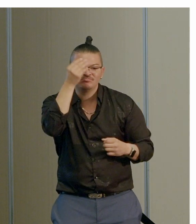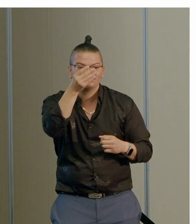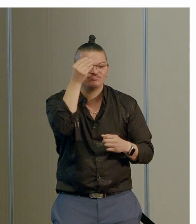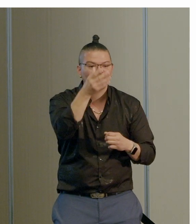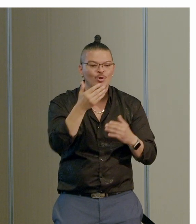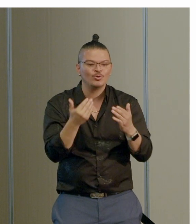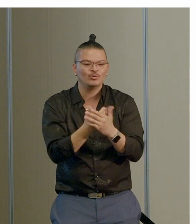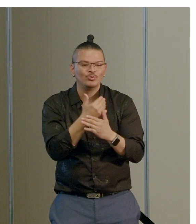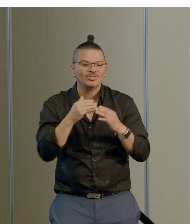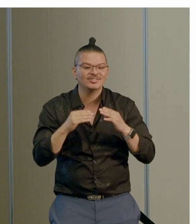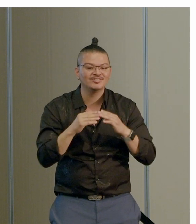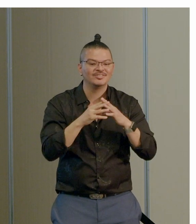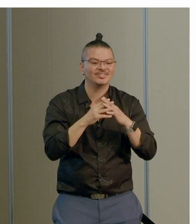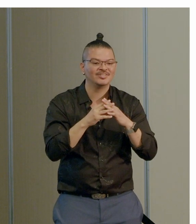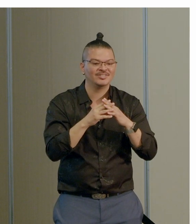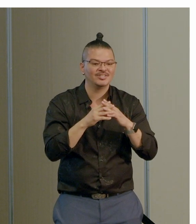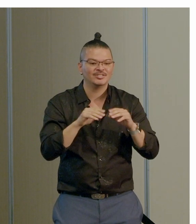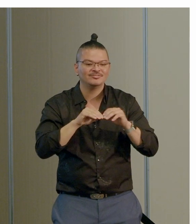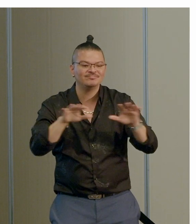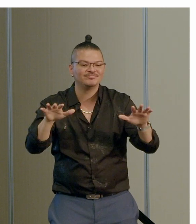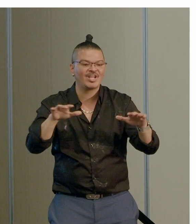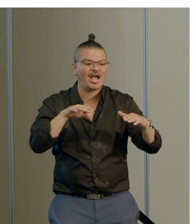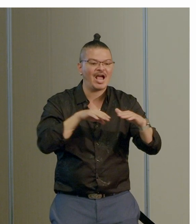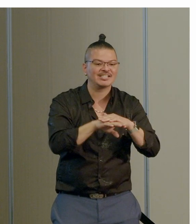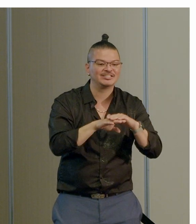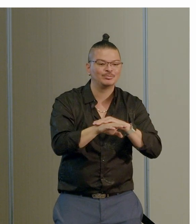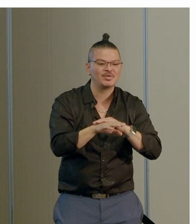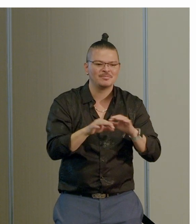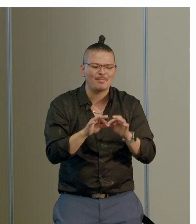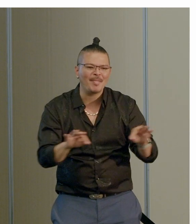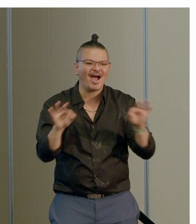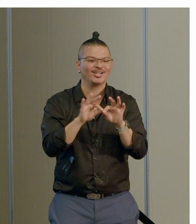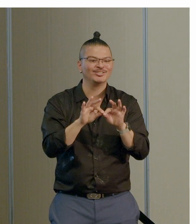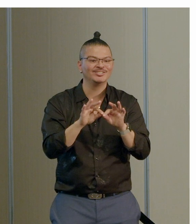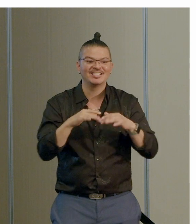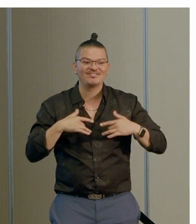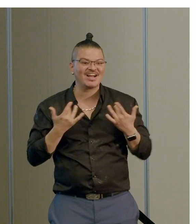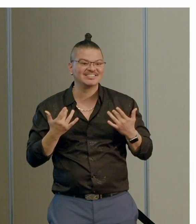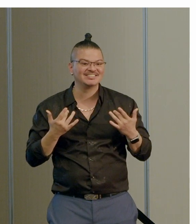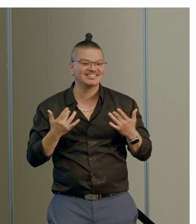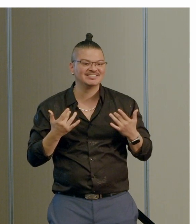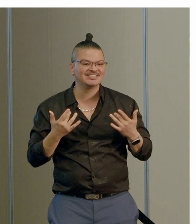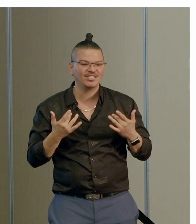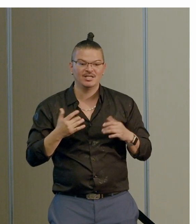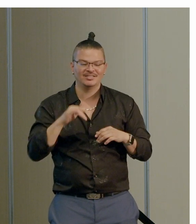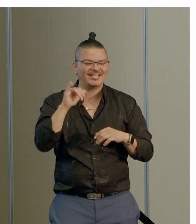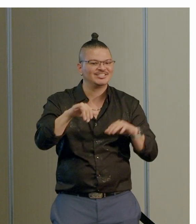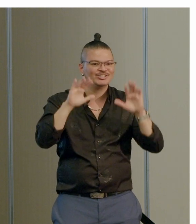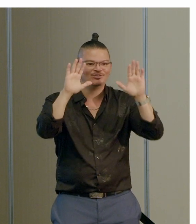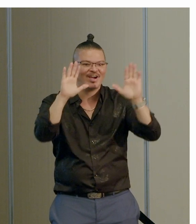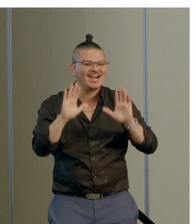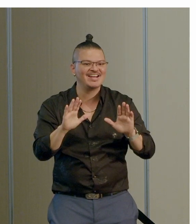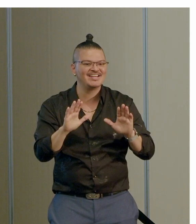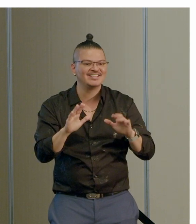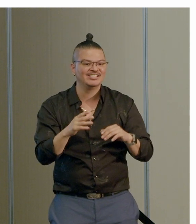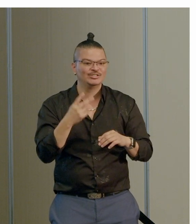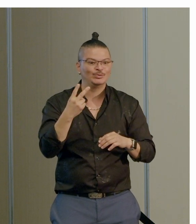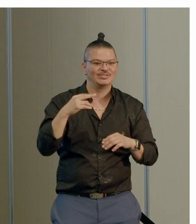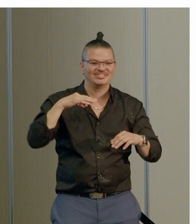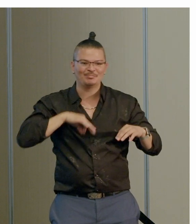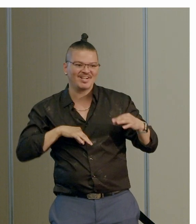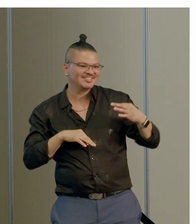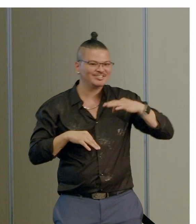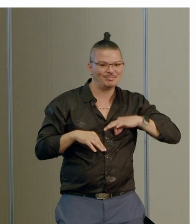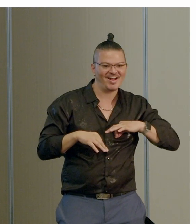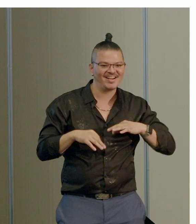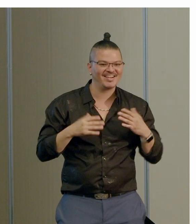getting publicized Accessibility Matters, which is great because it's a double entendre. So that's the other takeaway.